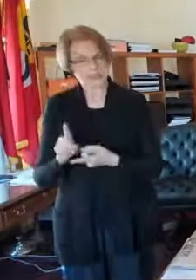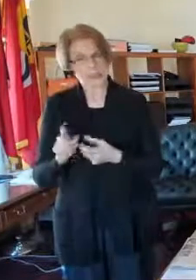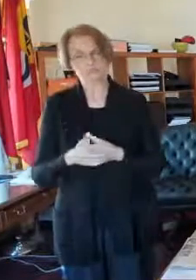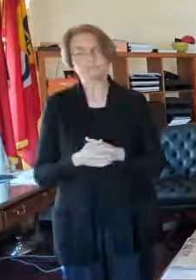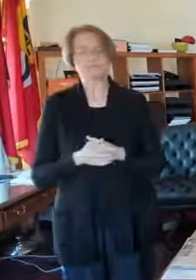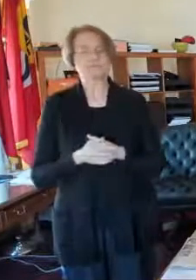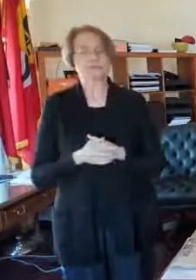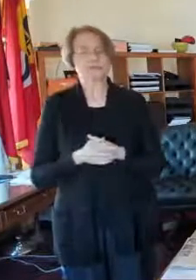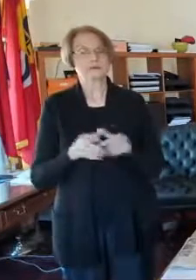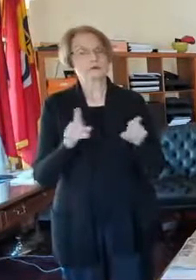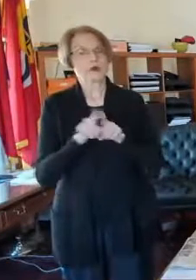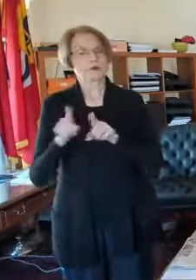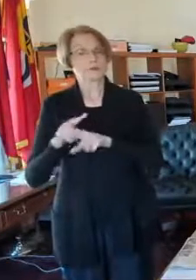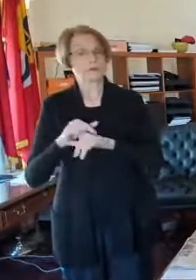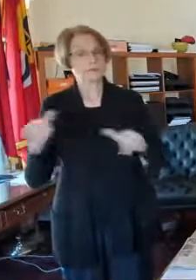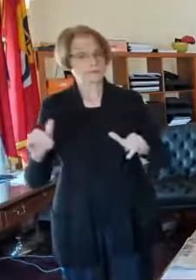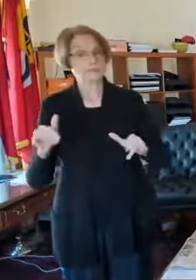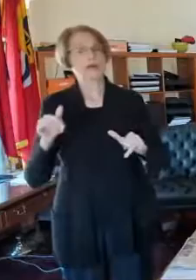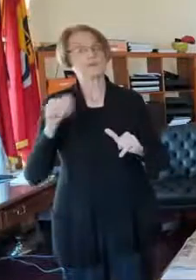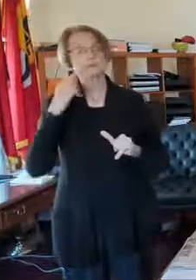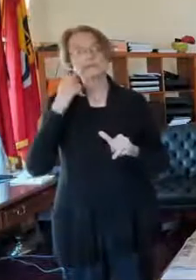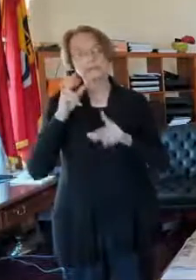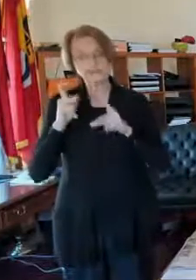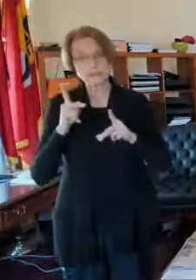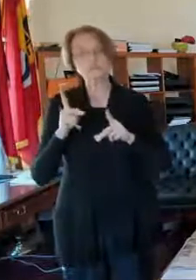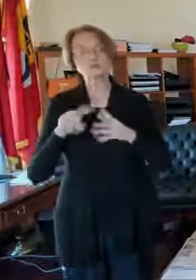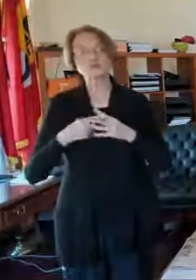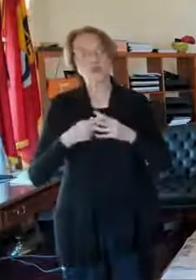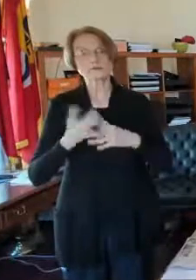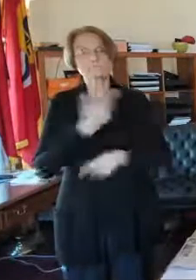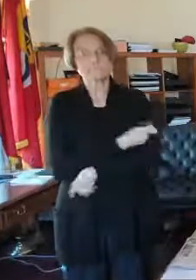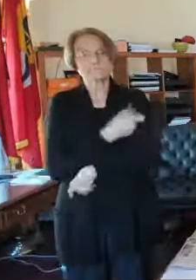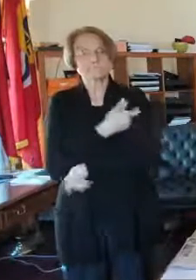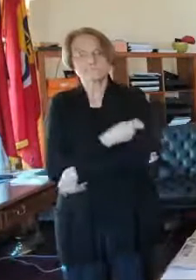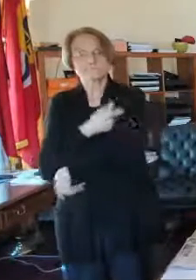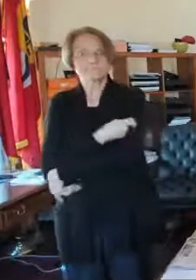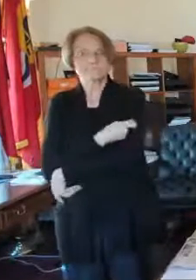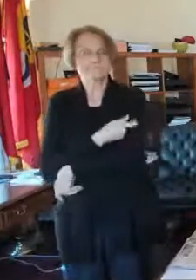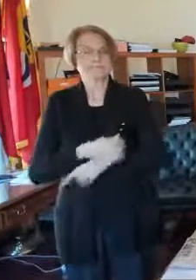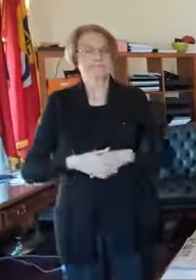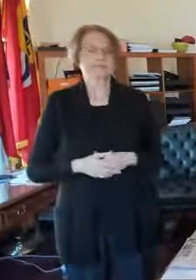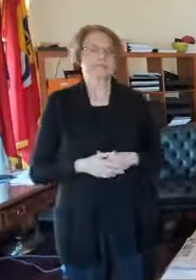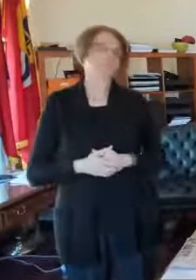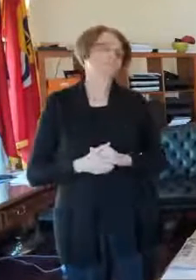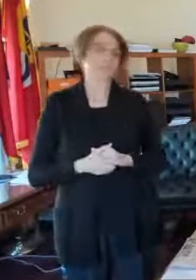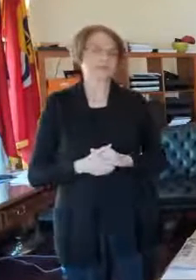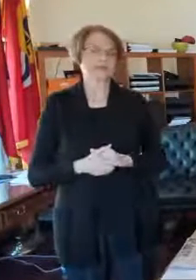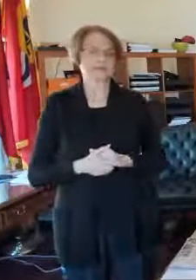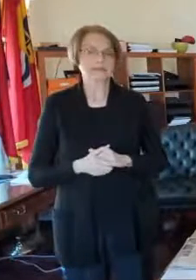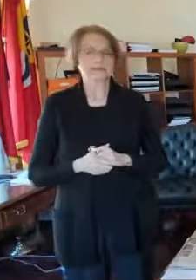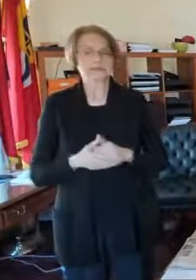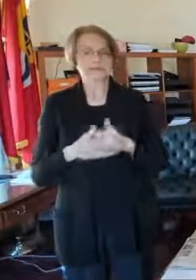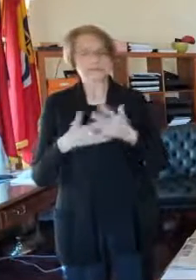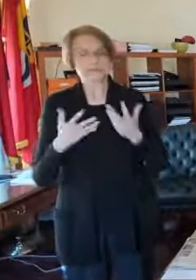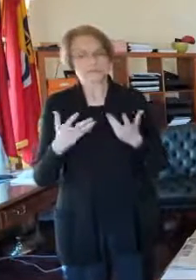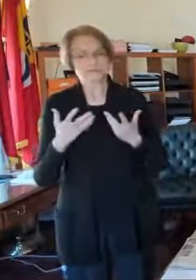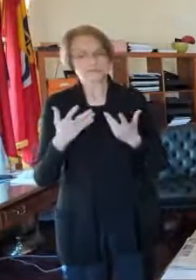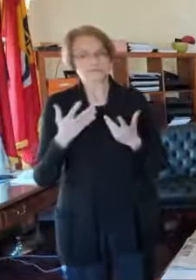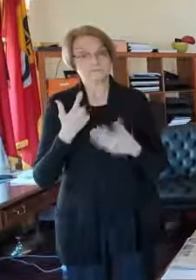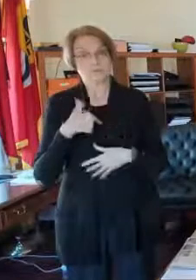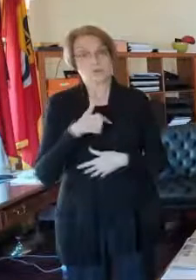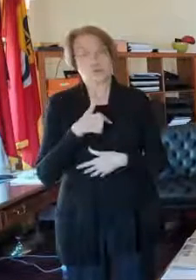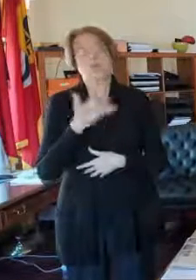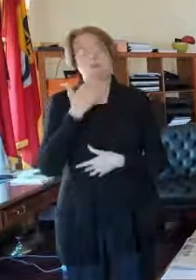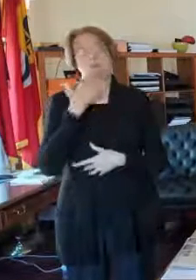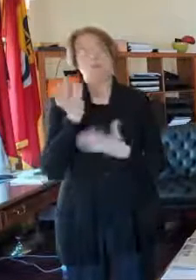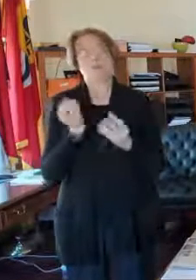beginning to see people get vaccinated. Not as many as we